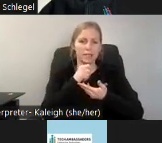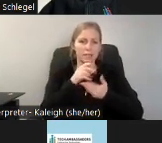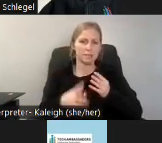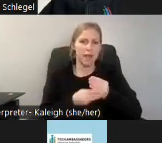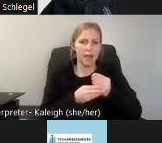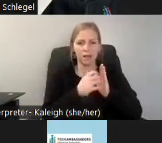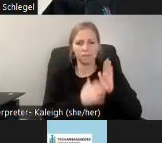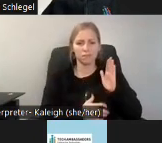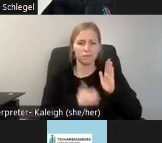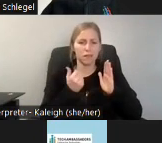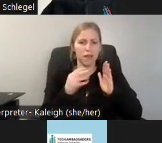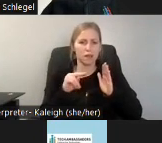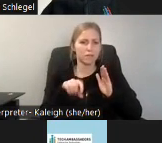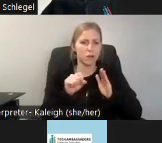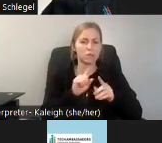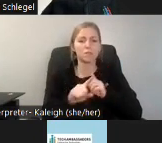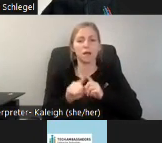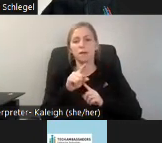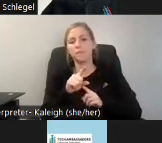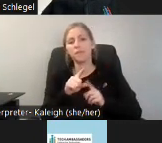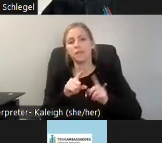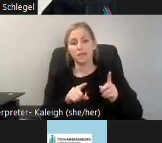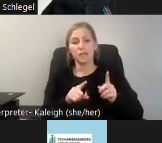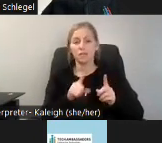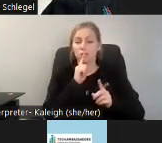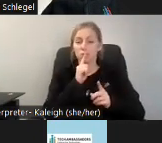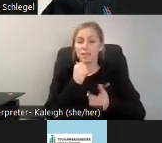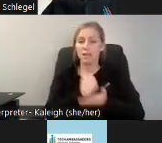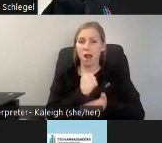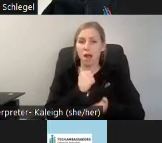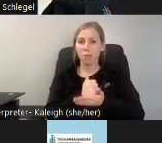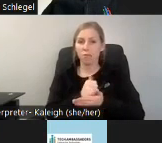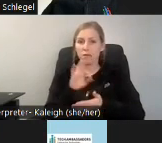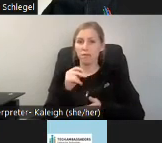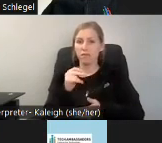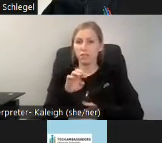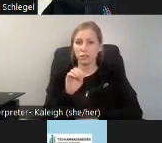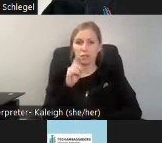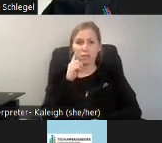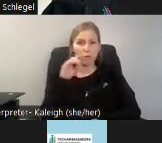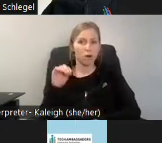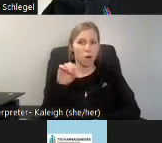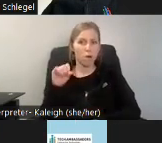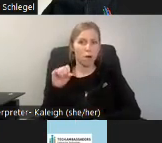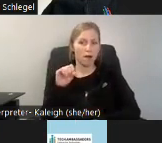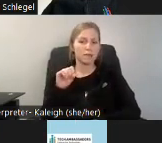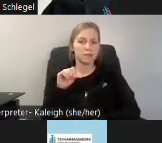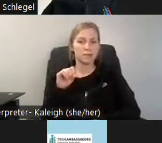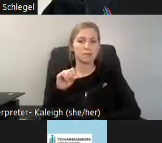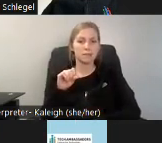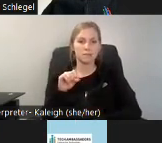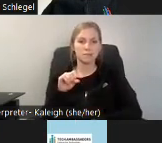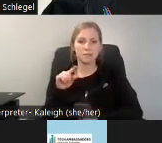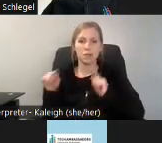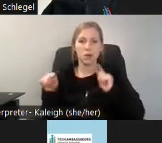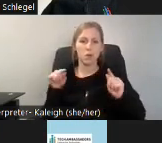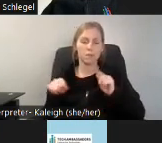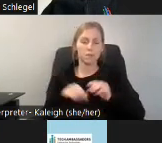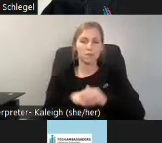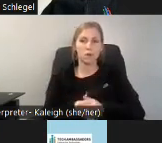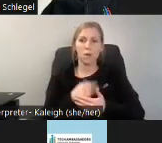are, again, super helpful features of those OSs. So I'm glad we took the time